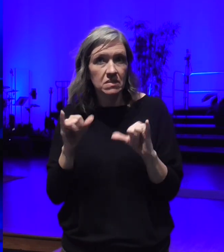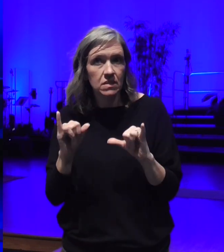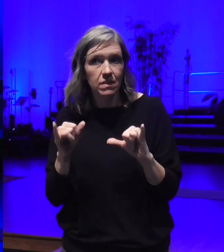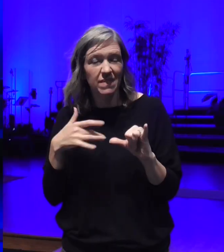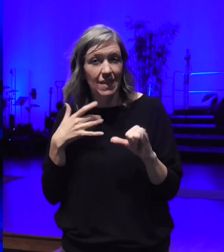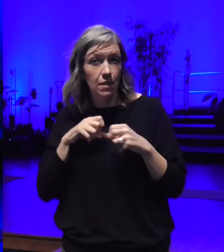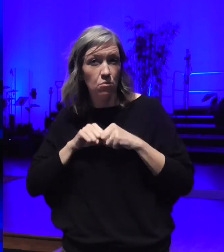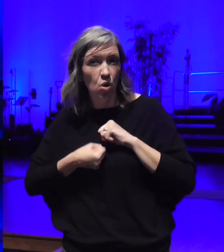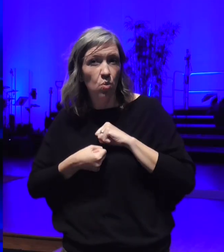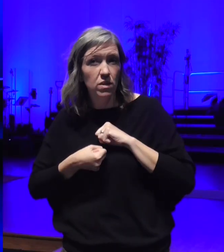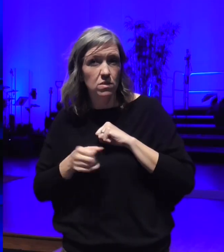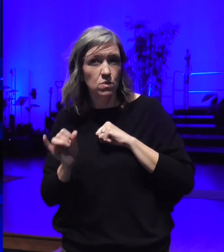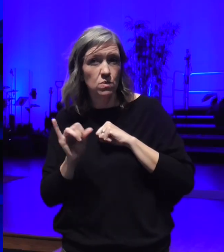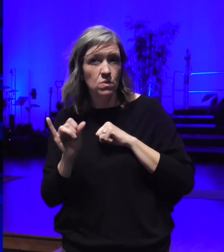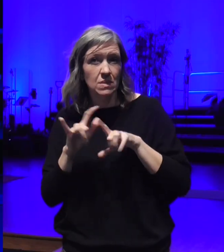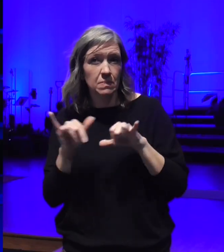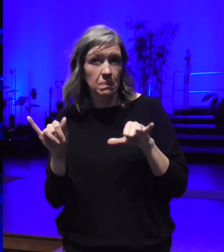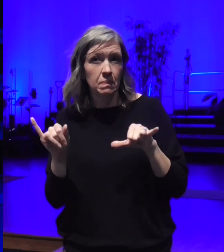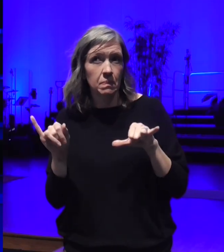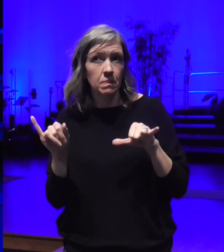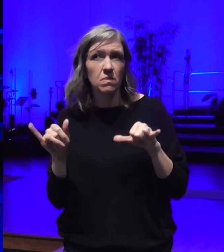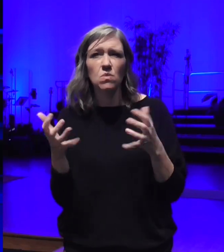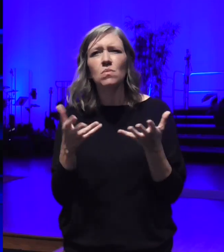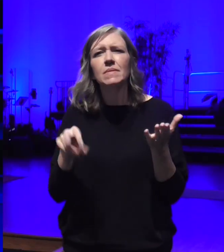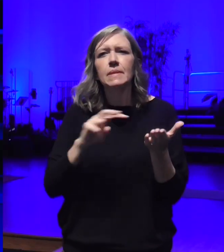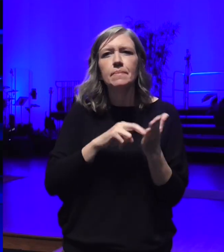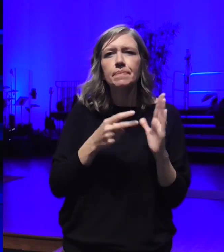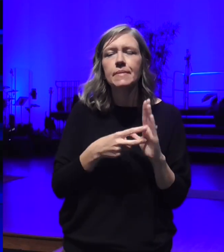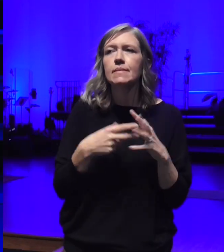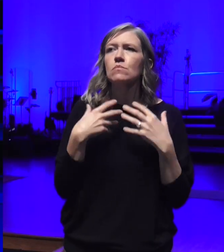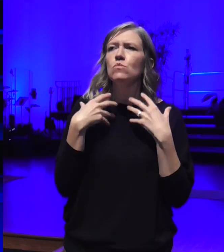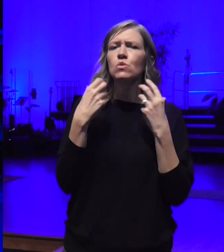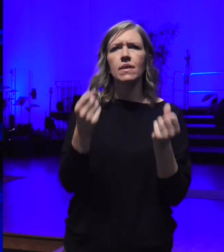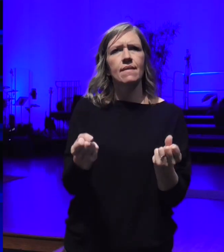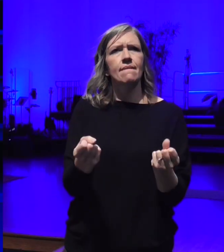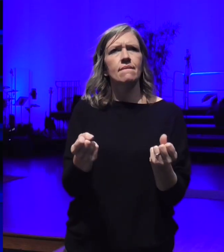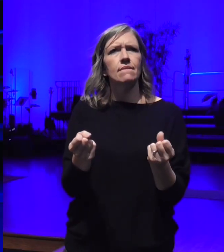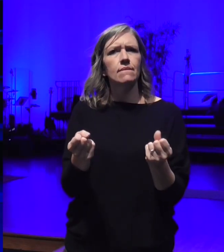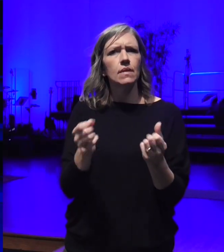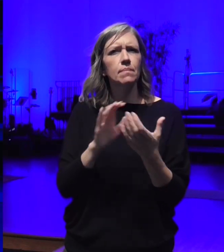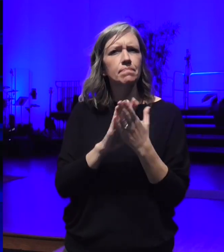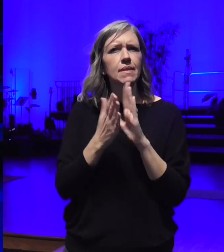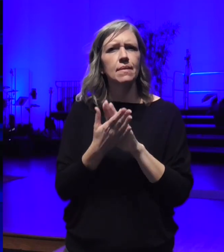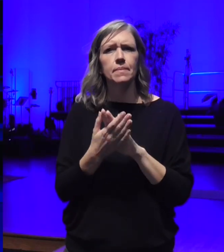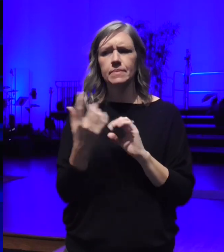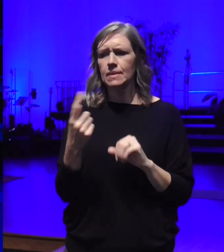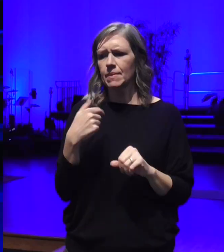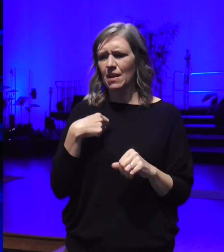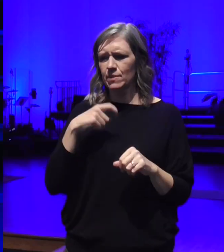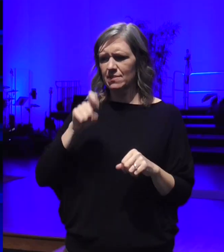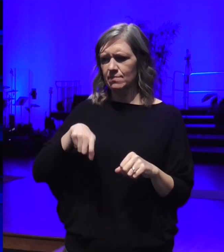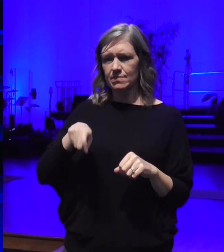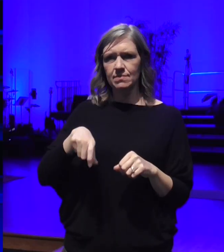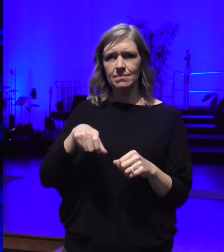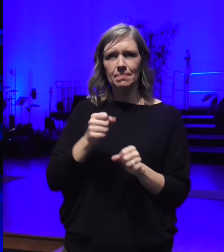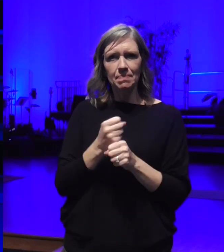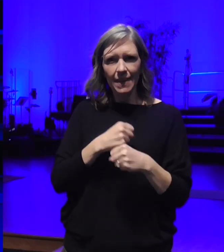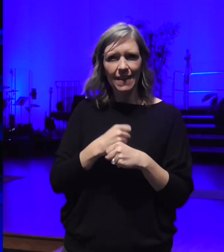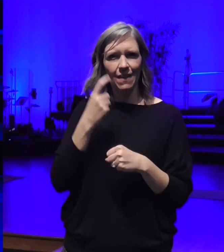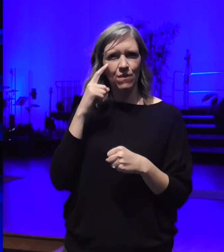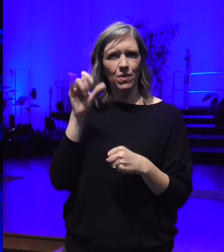What does it mean to be brave and become that which we were made to be?